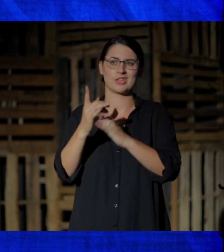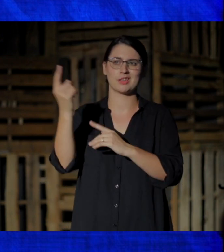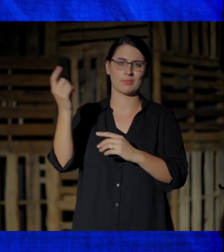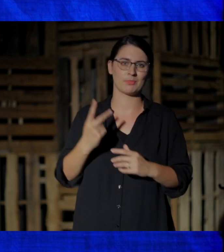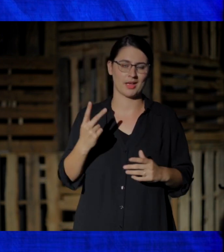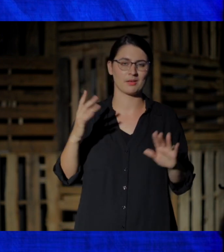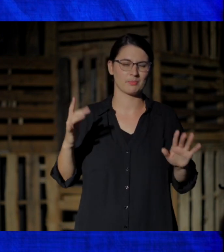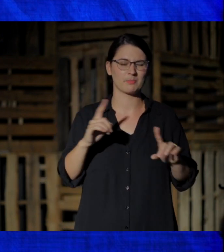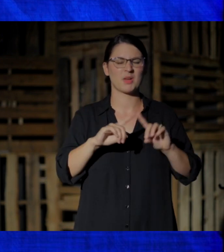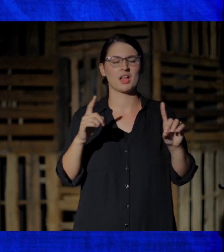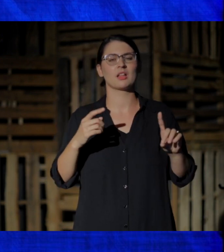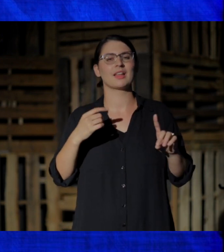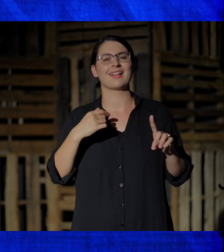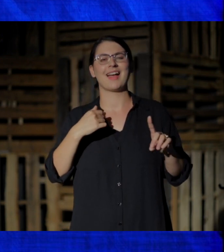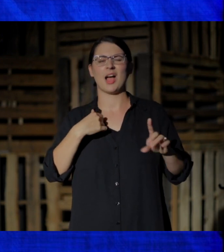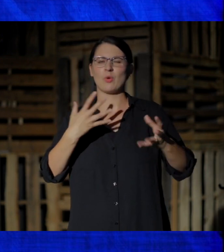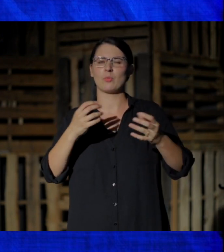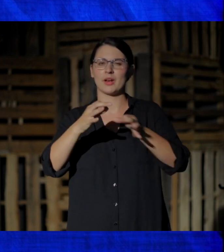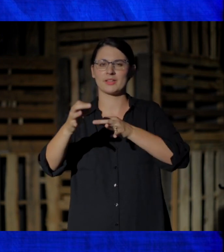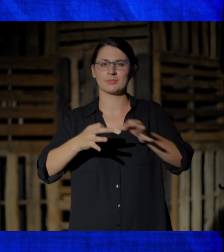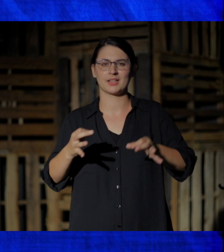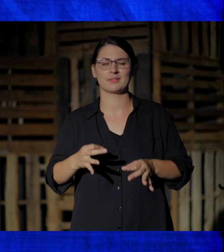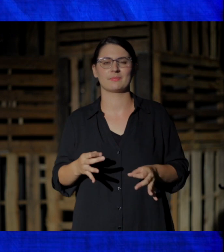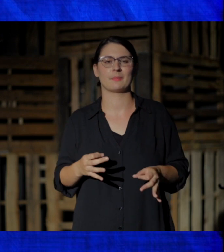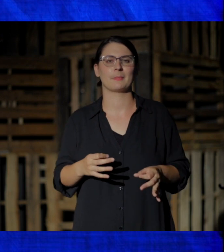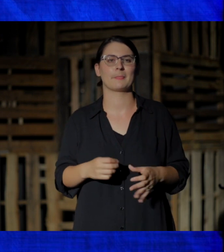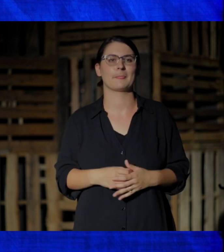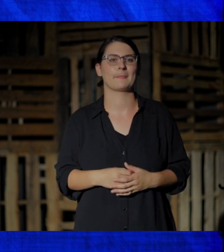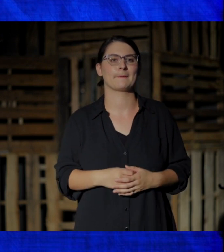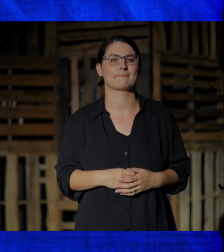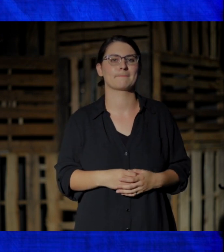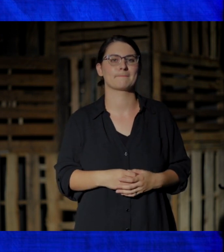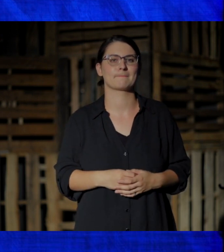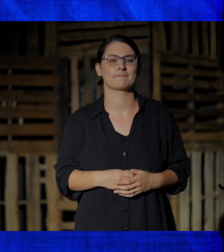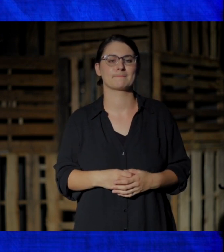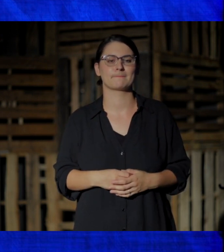But here's the encouragement of this passage. Chris Mintz said, the point of that Chris